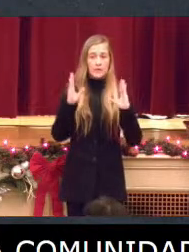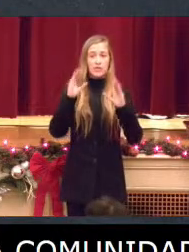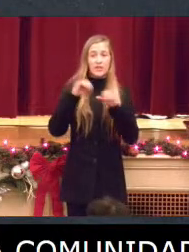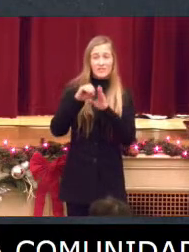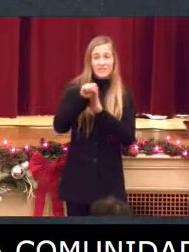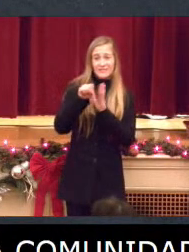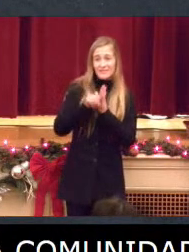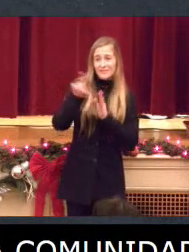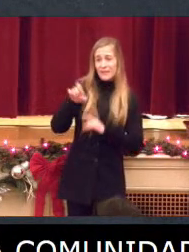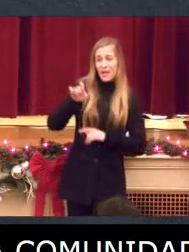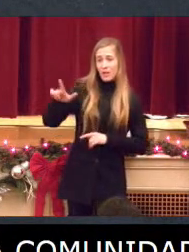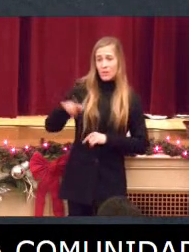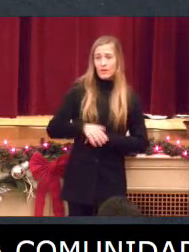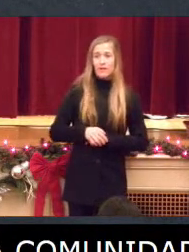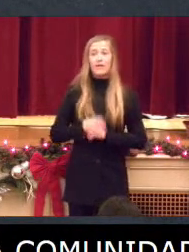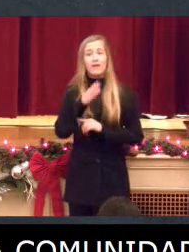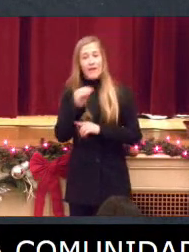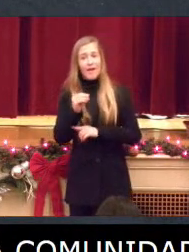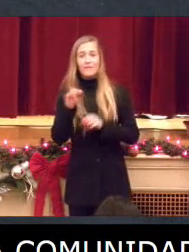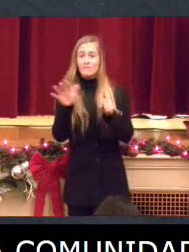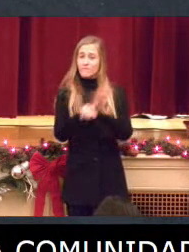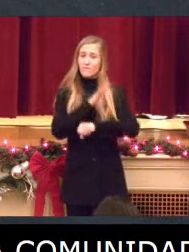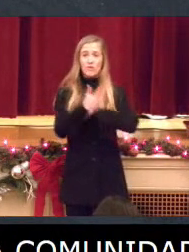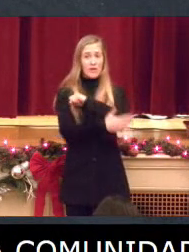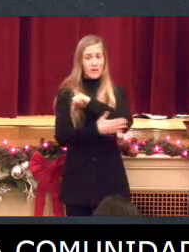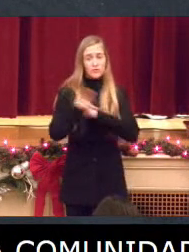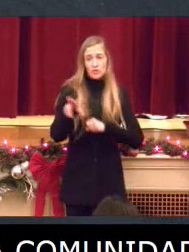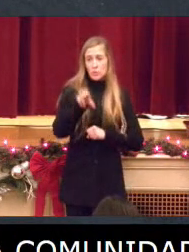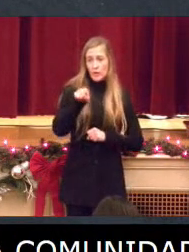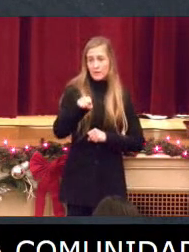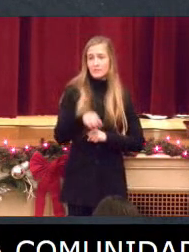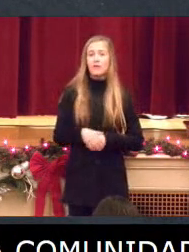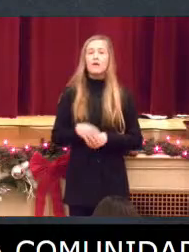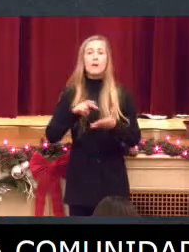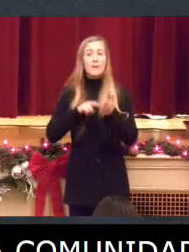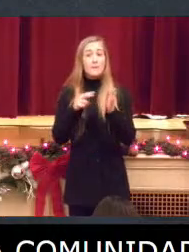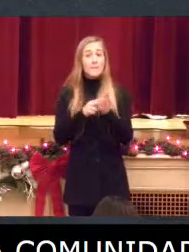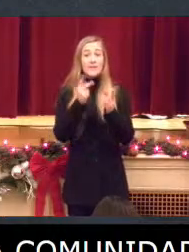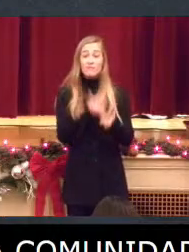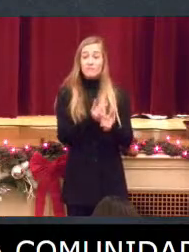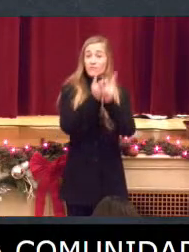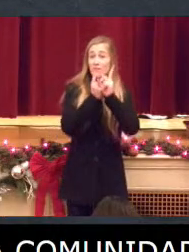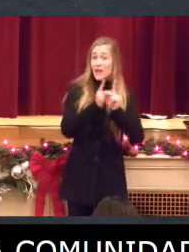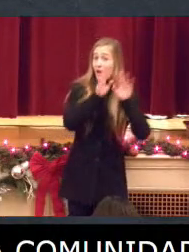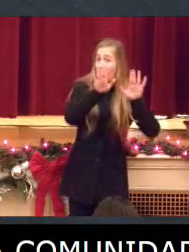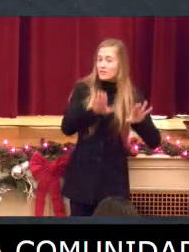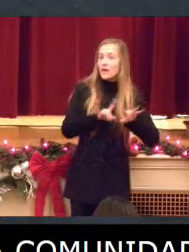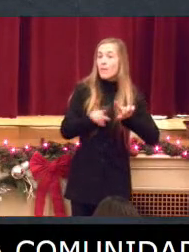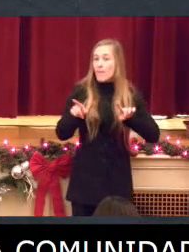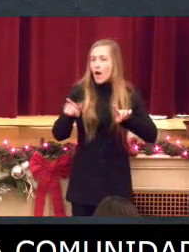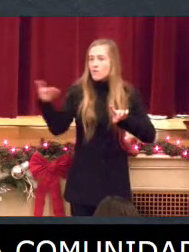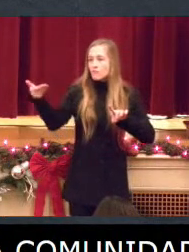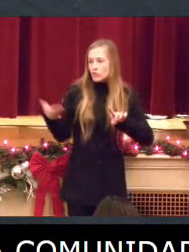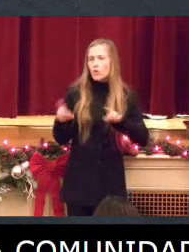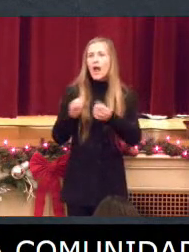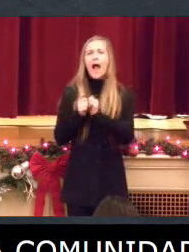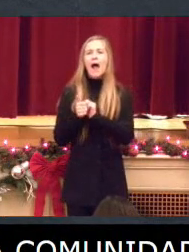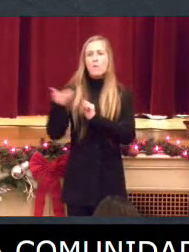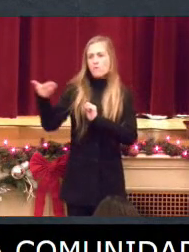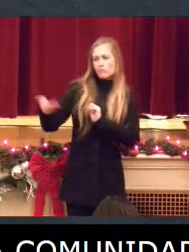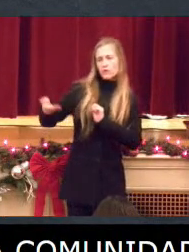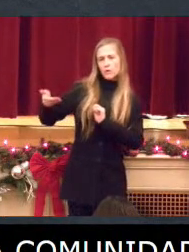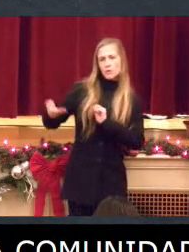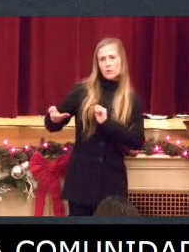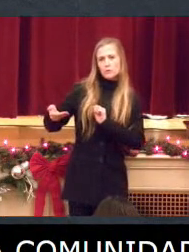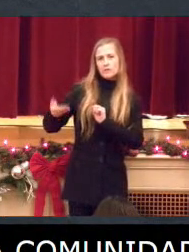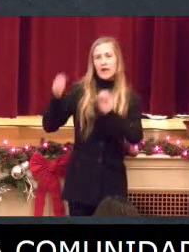state as well as nationwide. So retention is great, but recruitment, how are you going to recruit educators